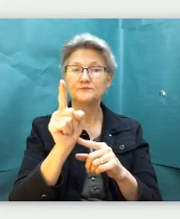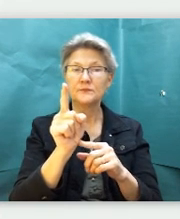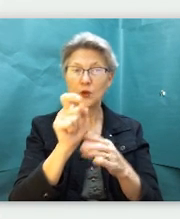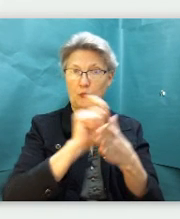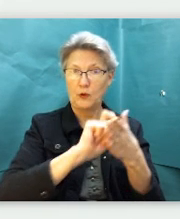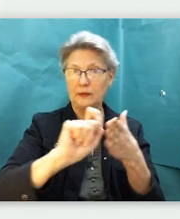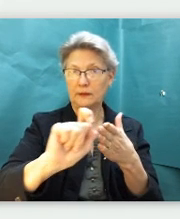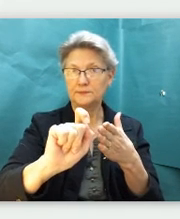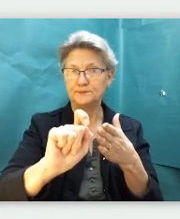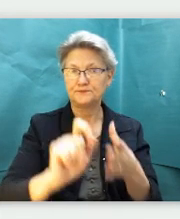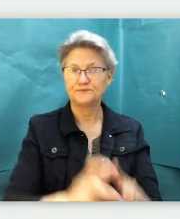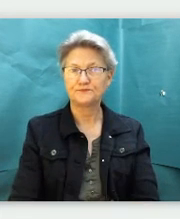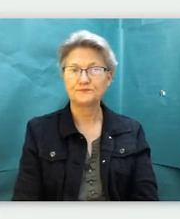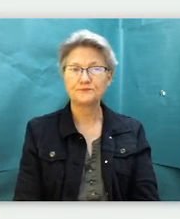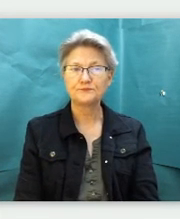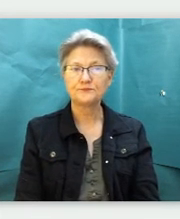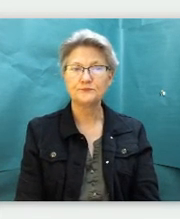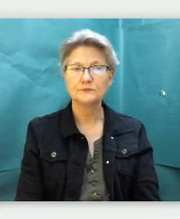in.